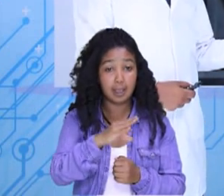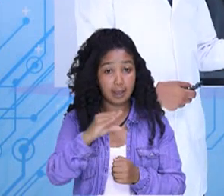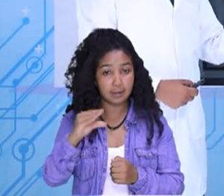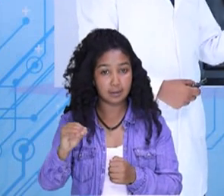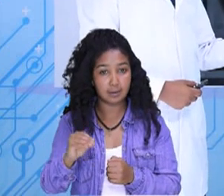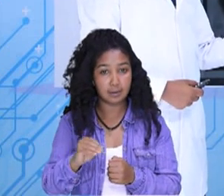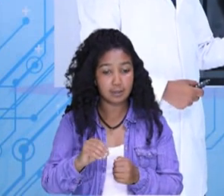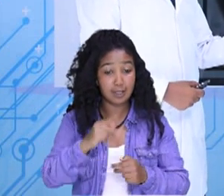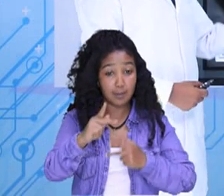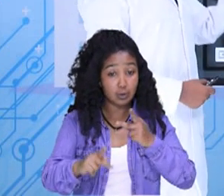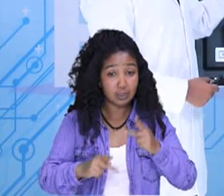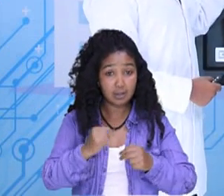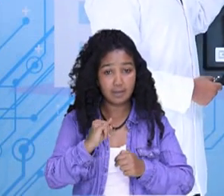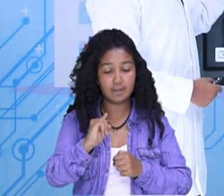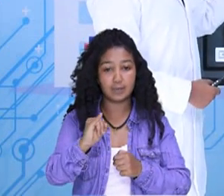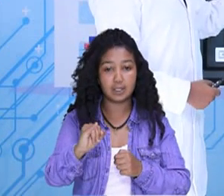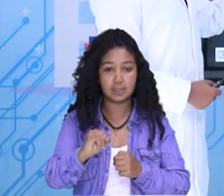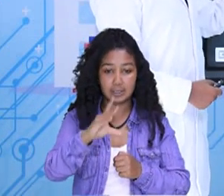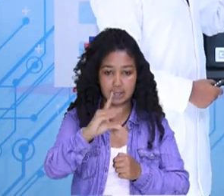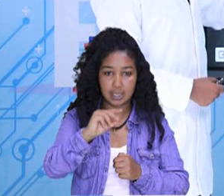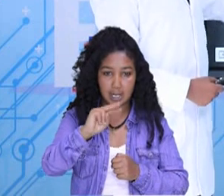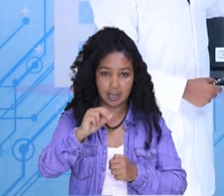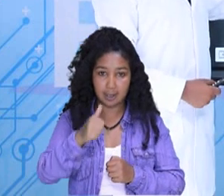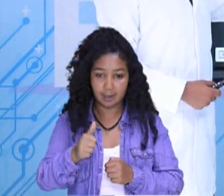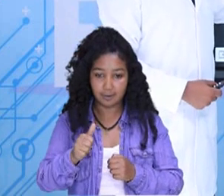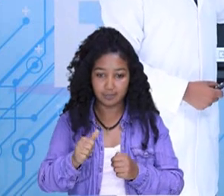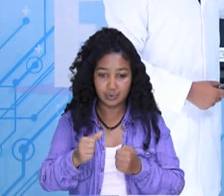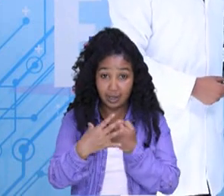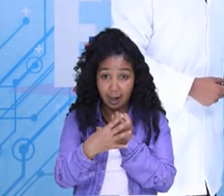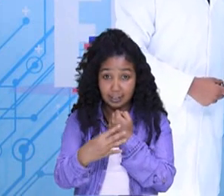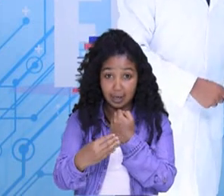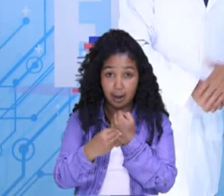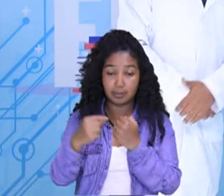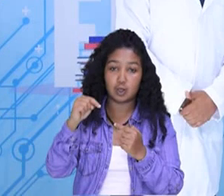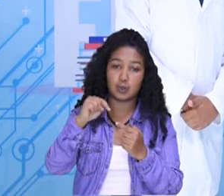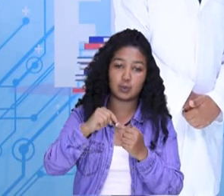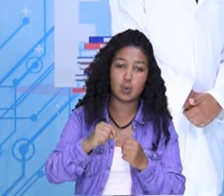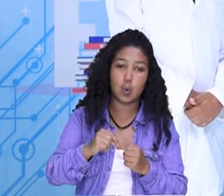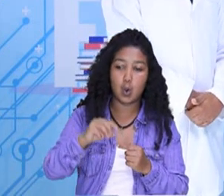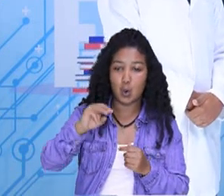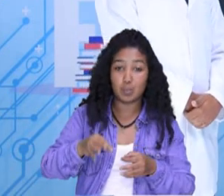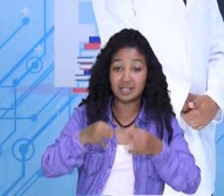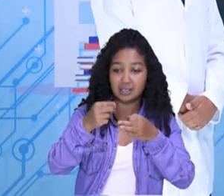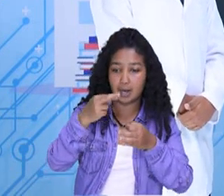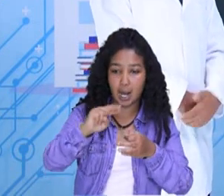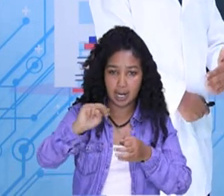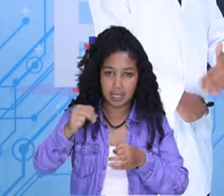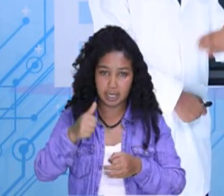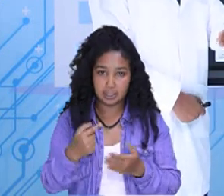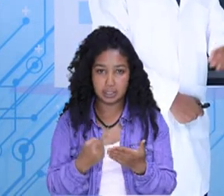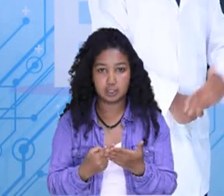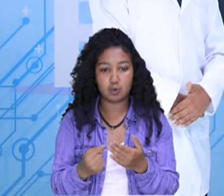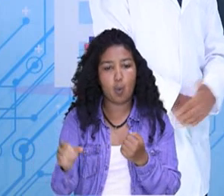And the process is DNA is transcribed into messenger RNA. This